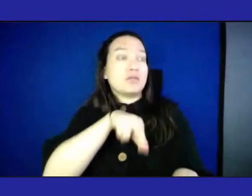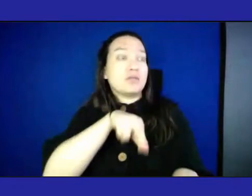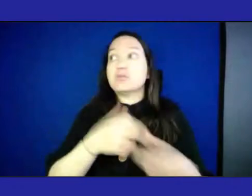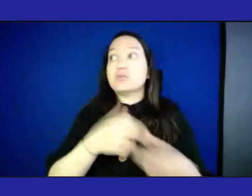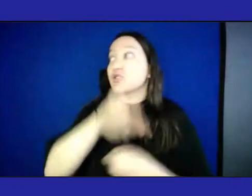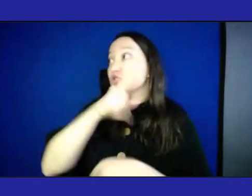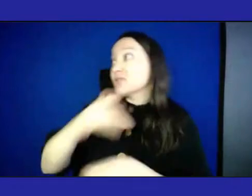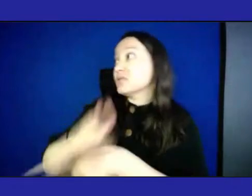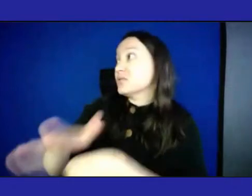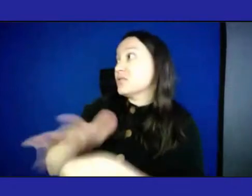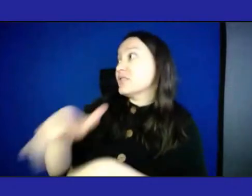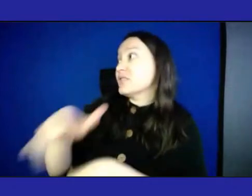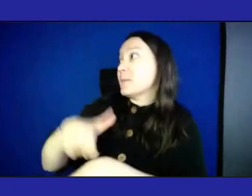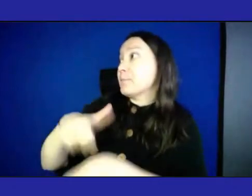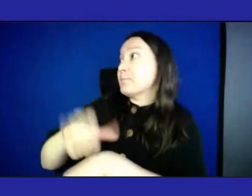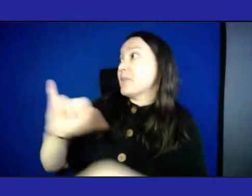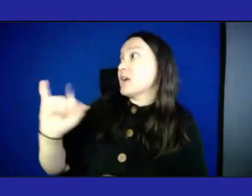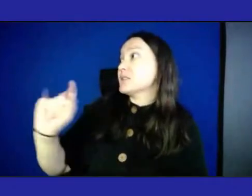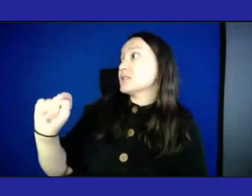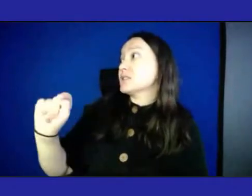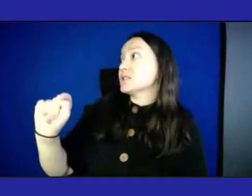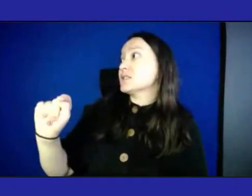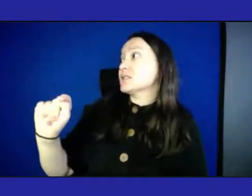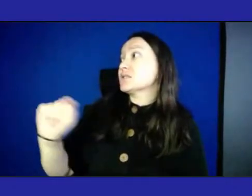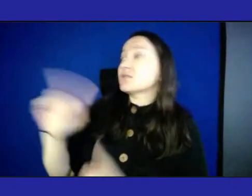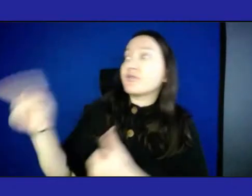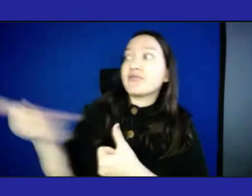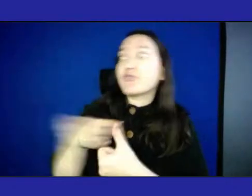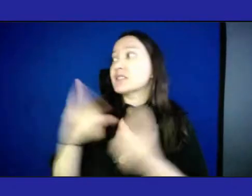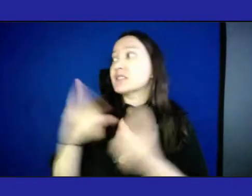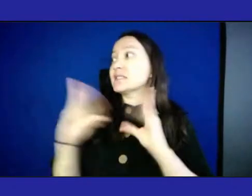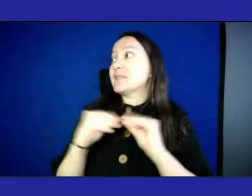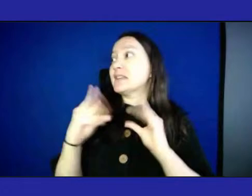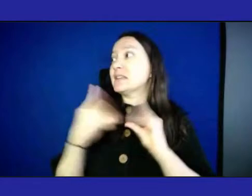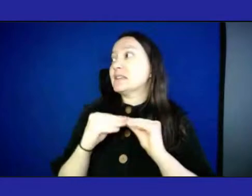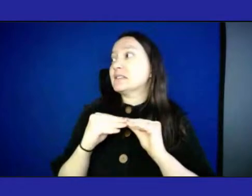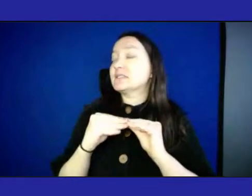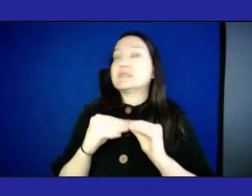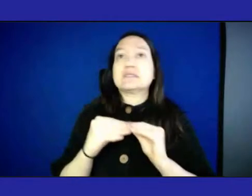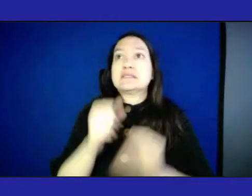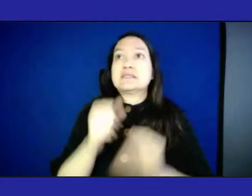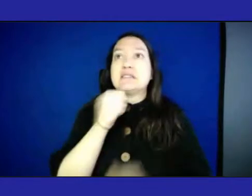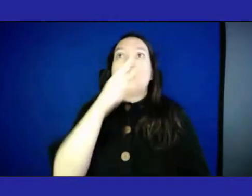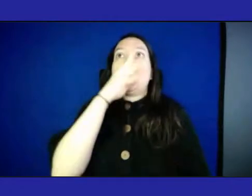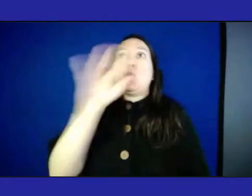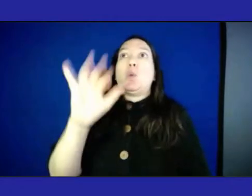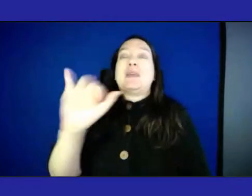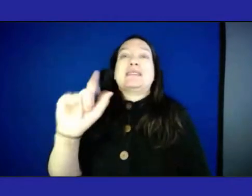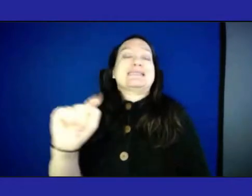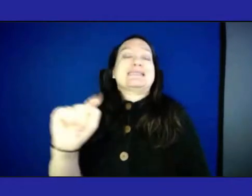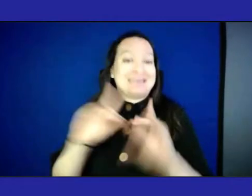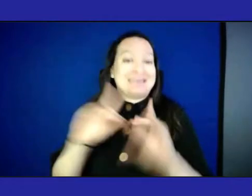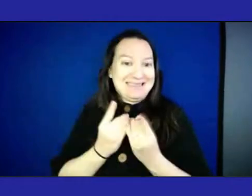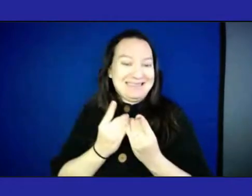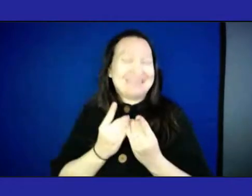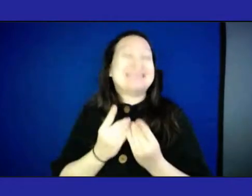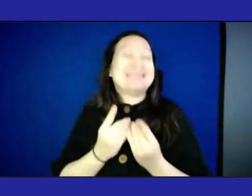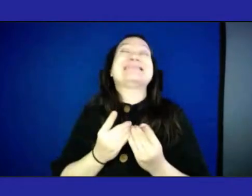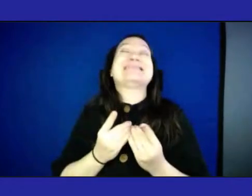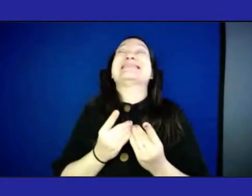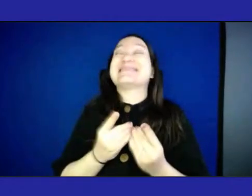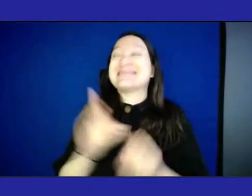for IT, just so that on our first meeting that is Exactly. combined, we don't. So make what Dr. IT Katz feel is saying is that right?